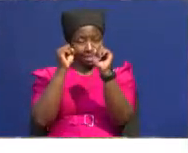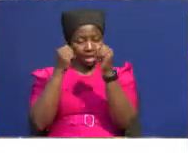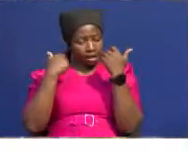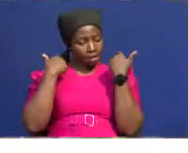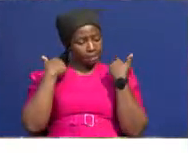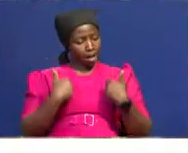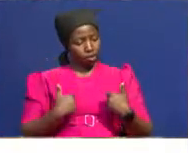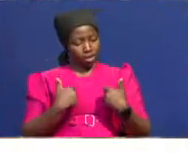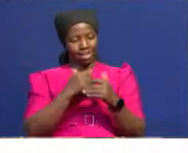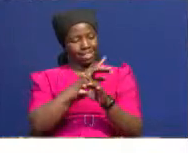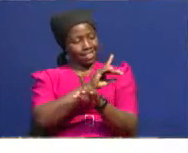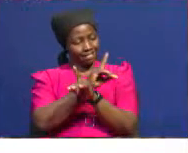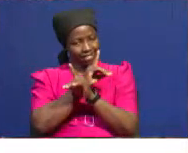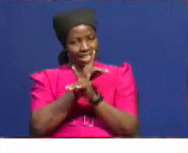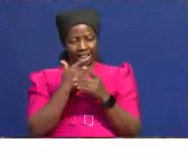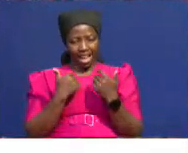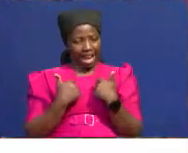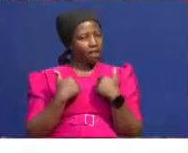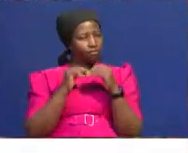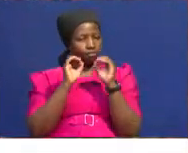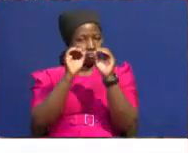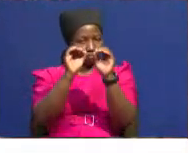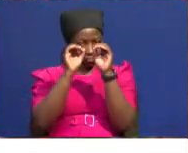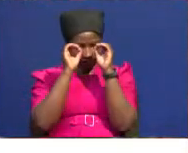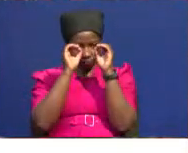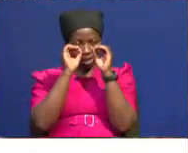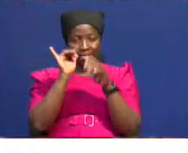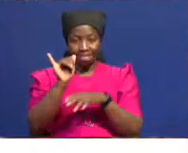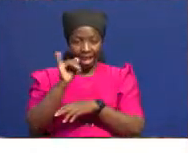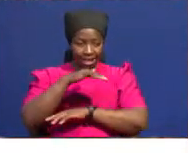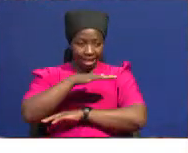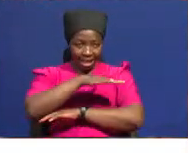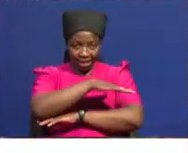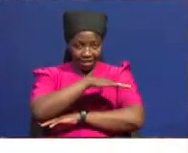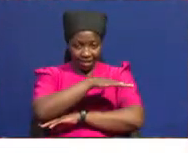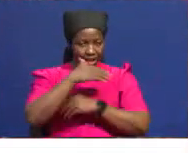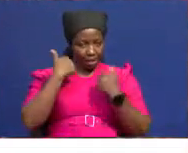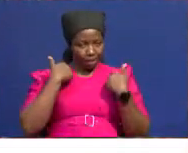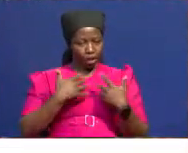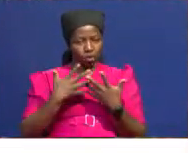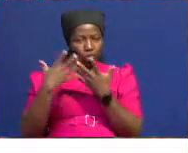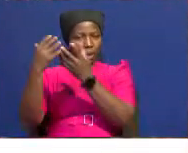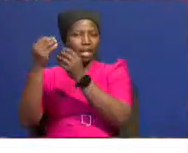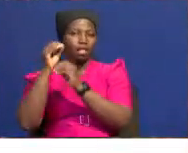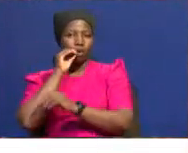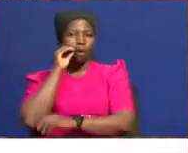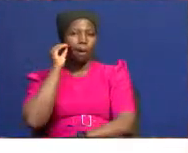I have no defense. That evening, I went home